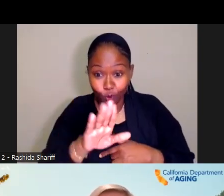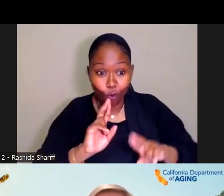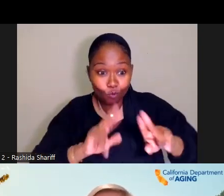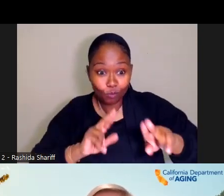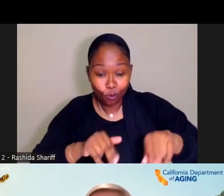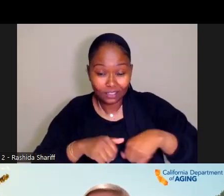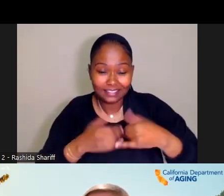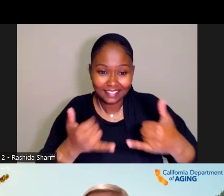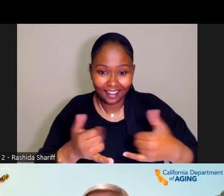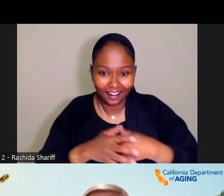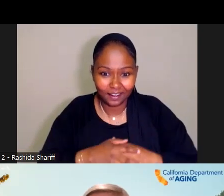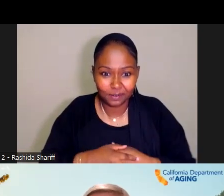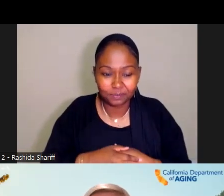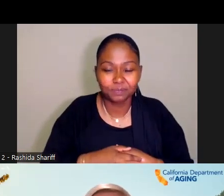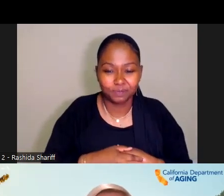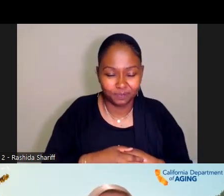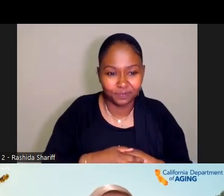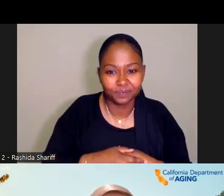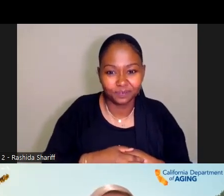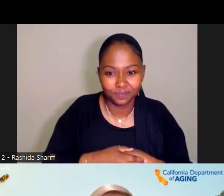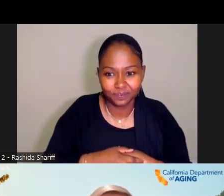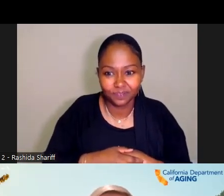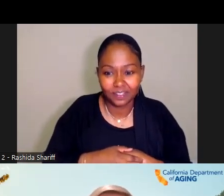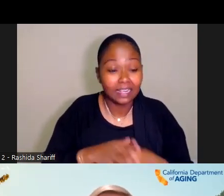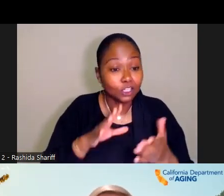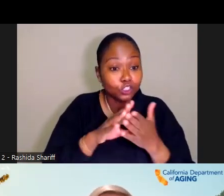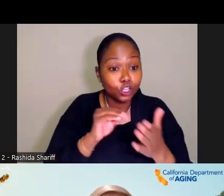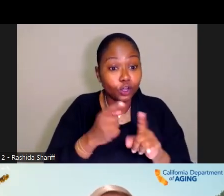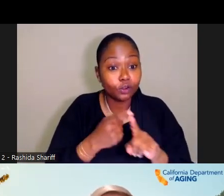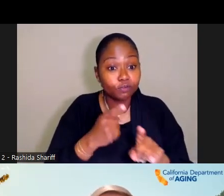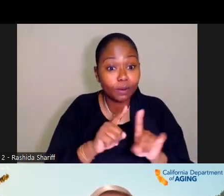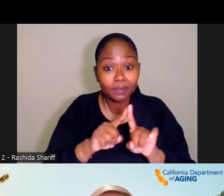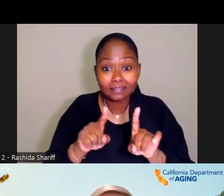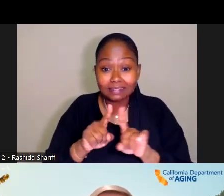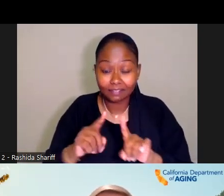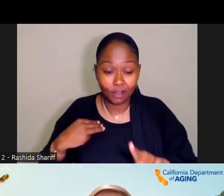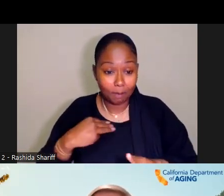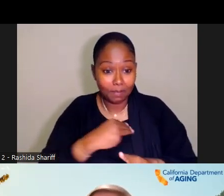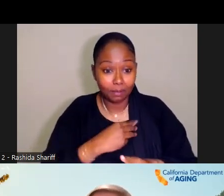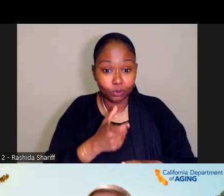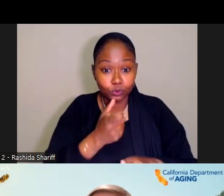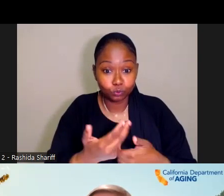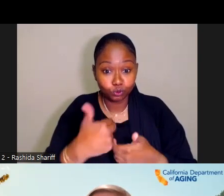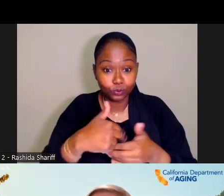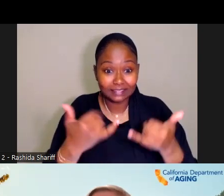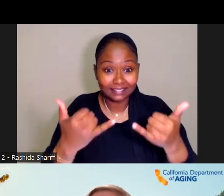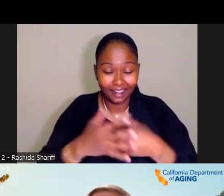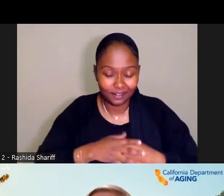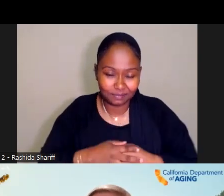and to hear from members who've gathered. I wanted to start with just there's not enough